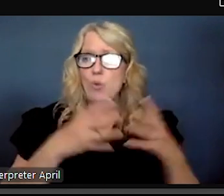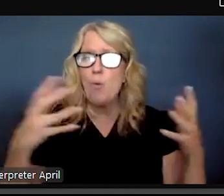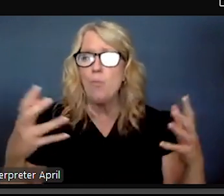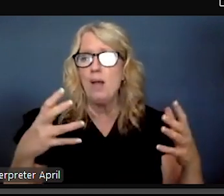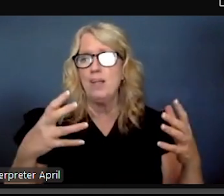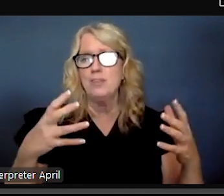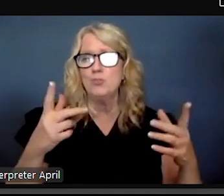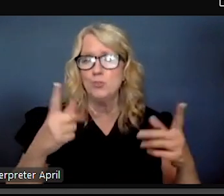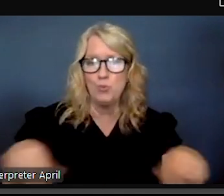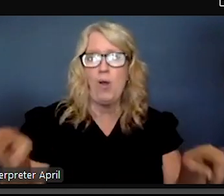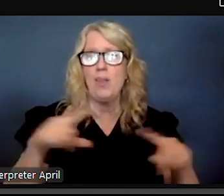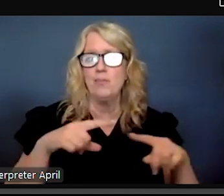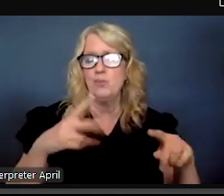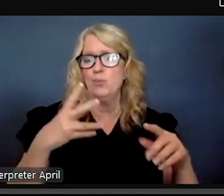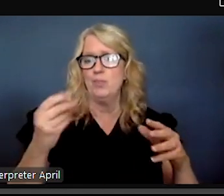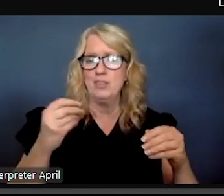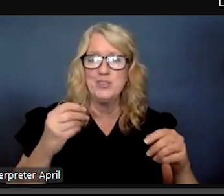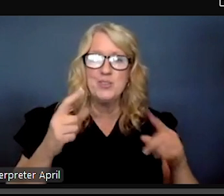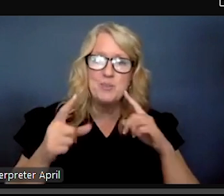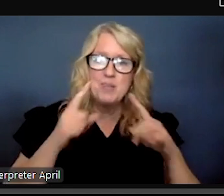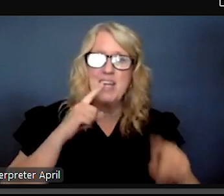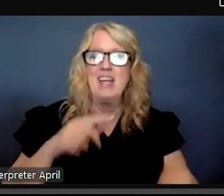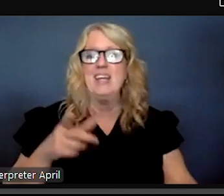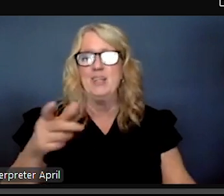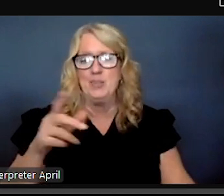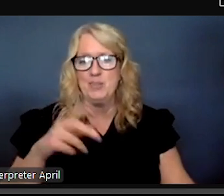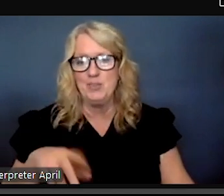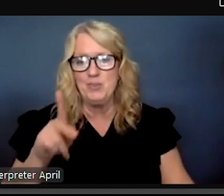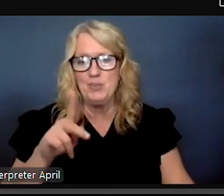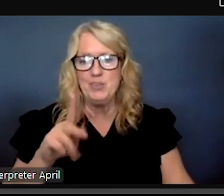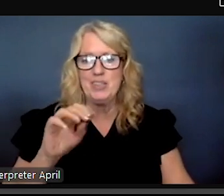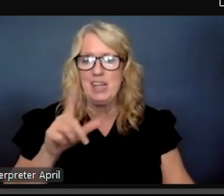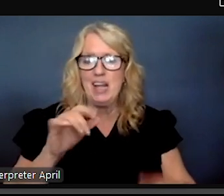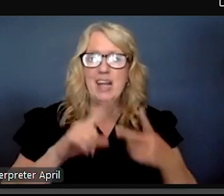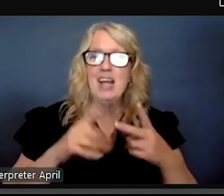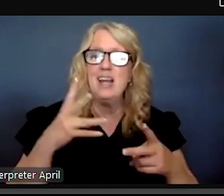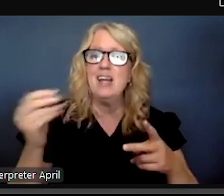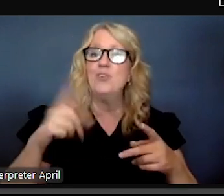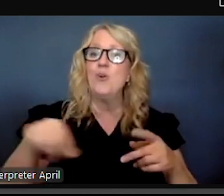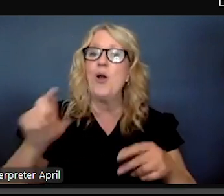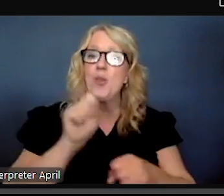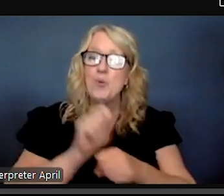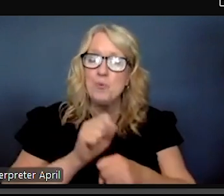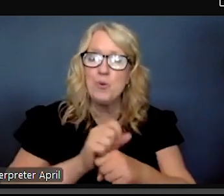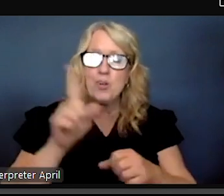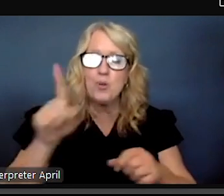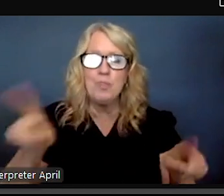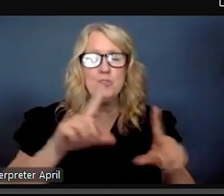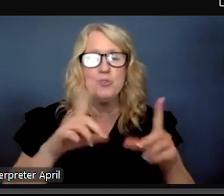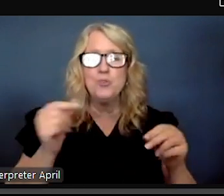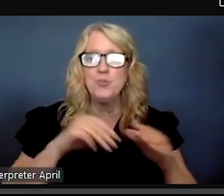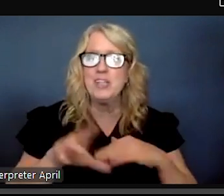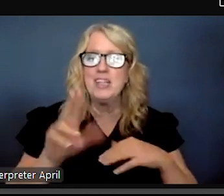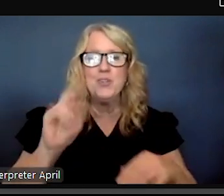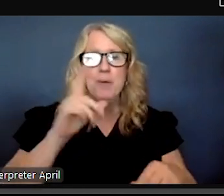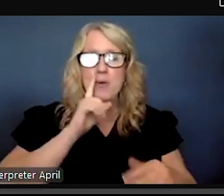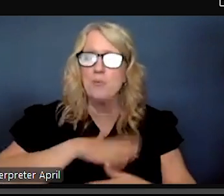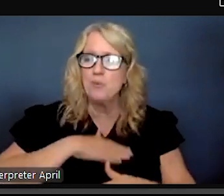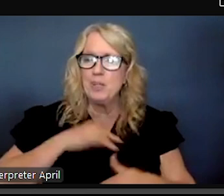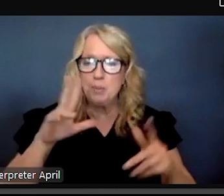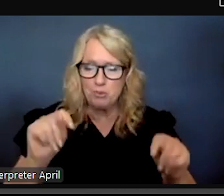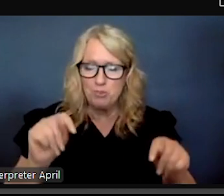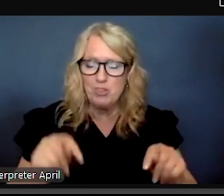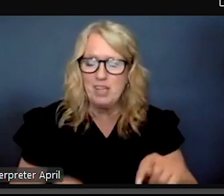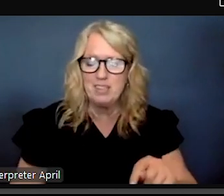you for speaking. Thank you also to Kayla, but also and to all the work that you all are doing in North Carolina. I really appreciate